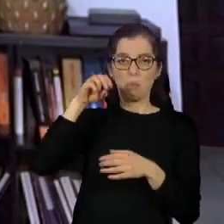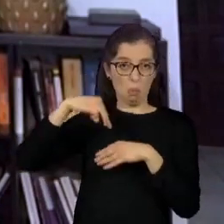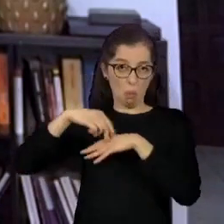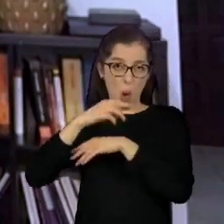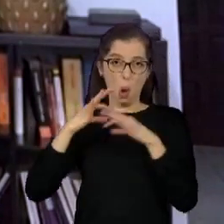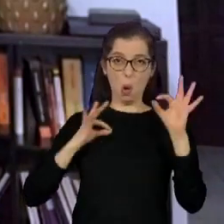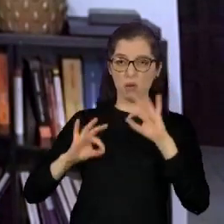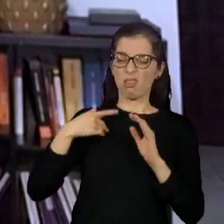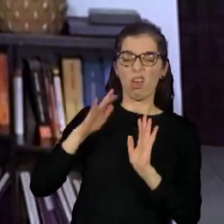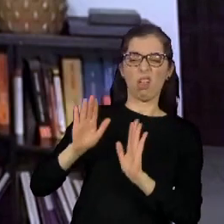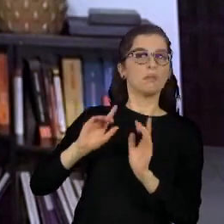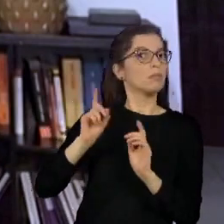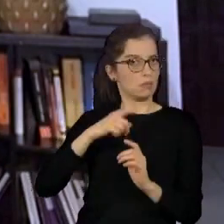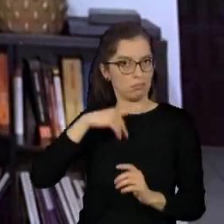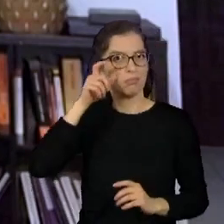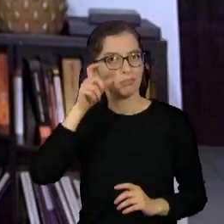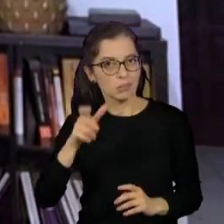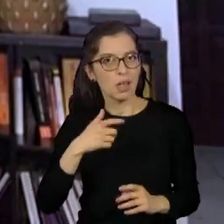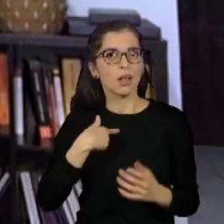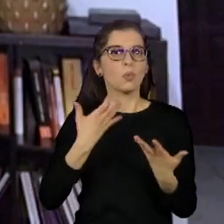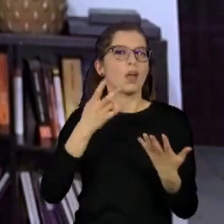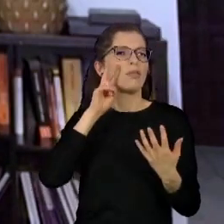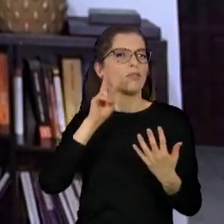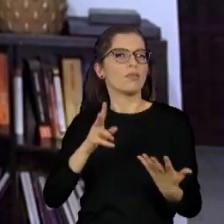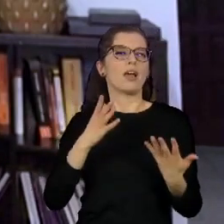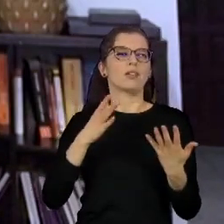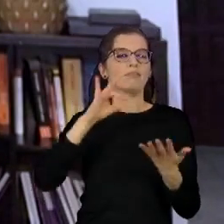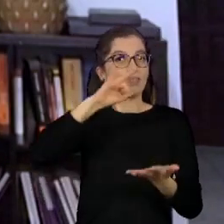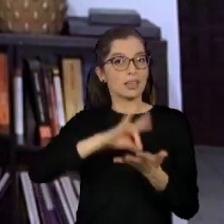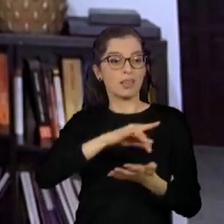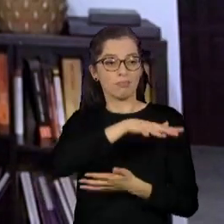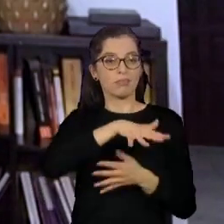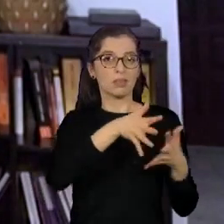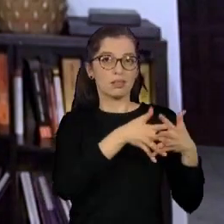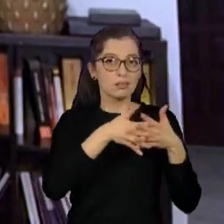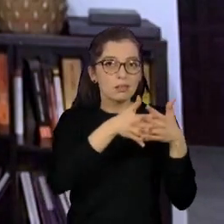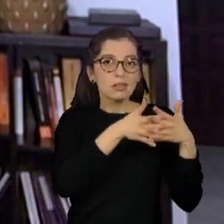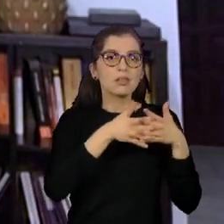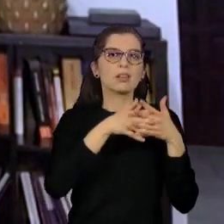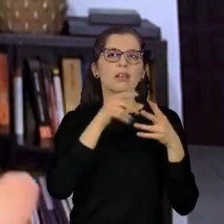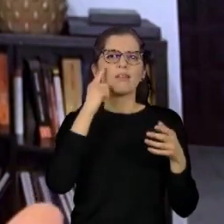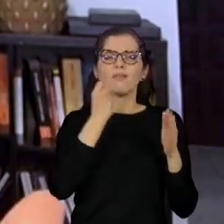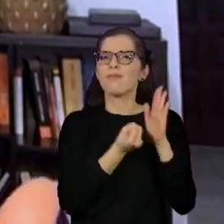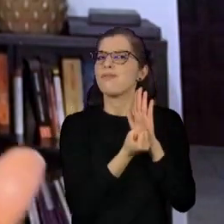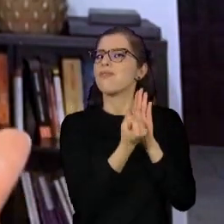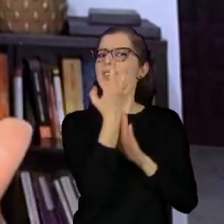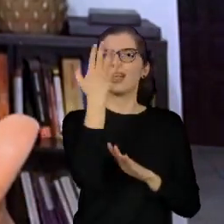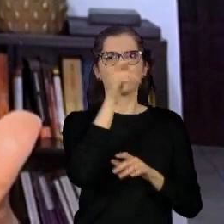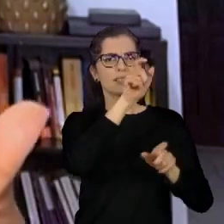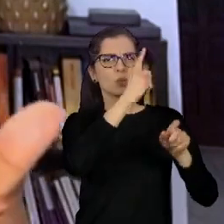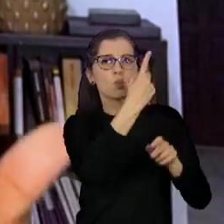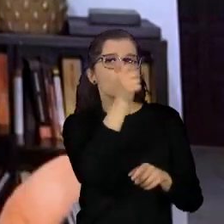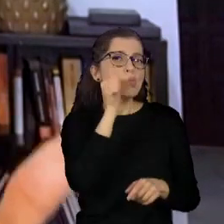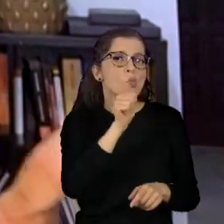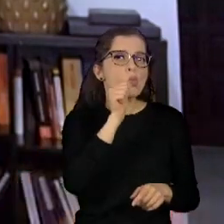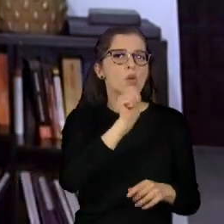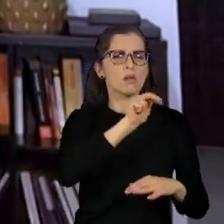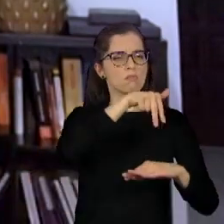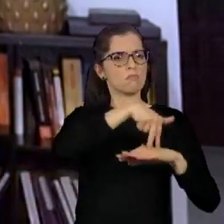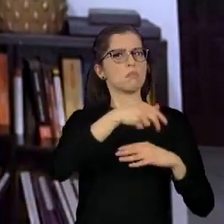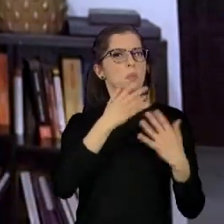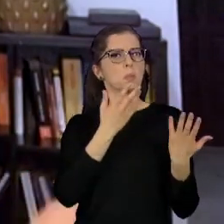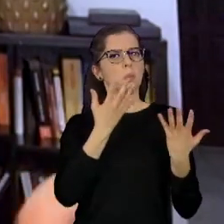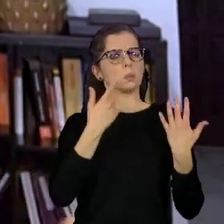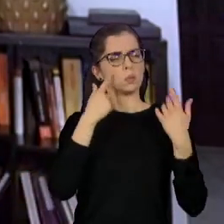wanted to be seen as this very serious person. And I felt, and actually this is true in the U.S., that often to be a woman who's taken